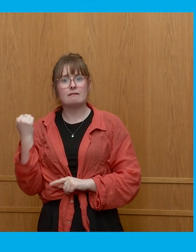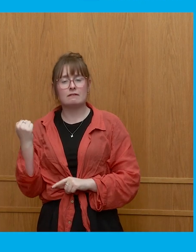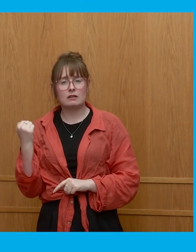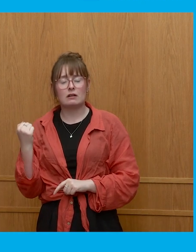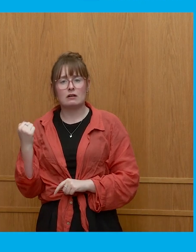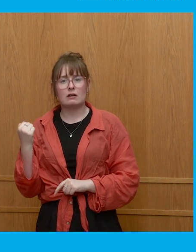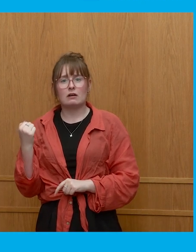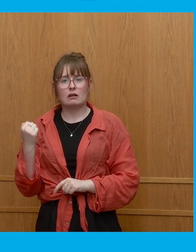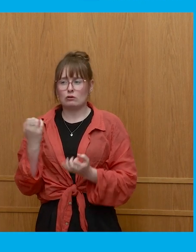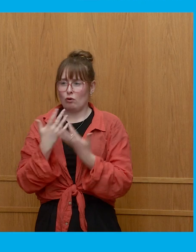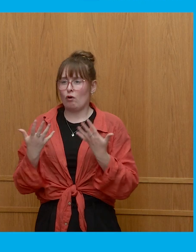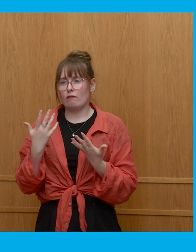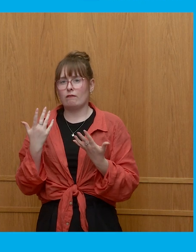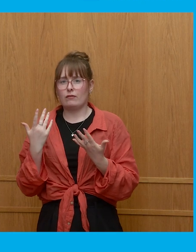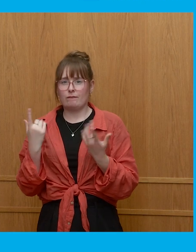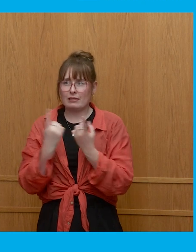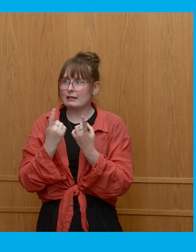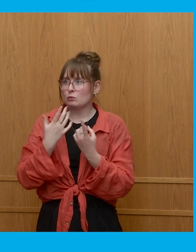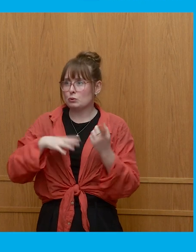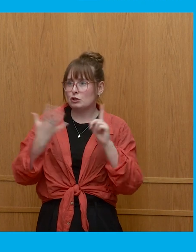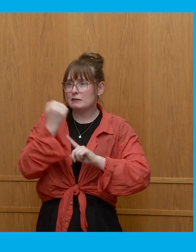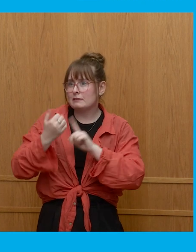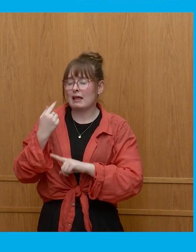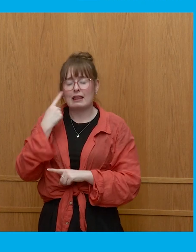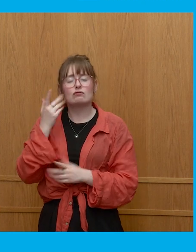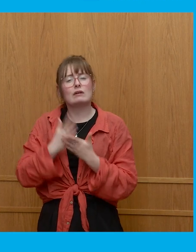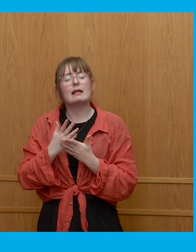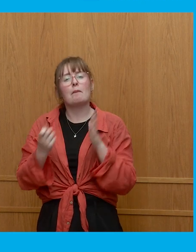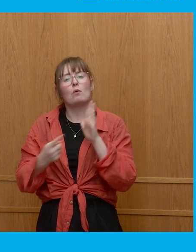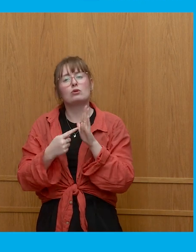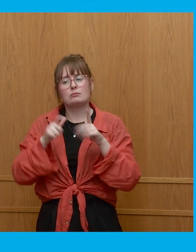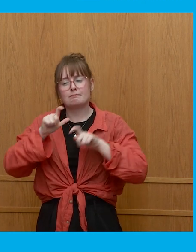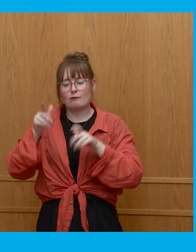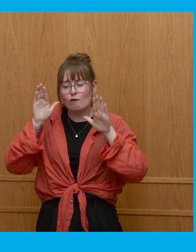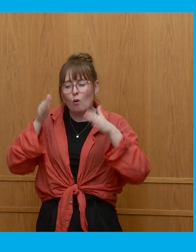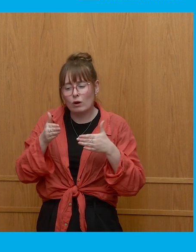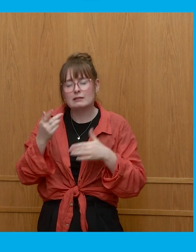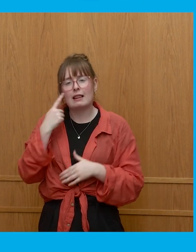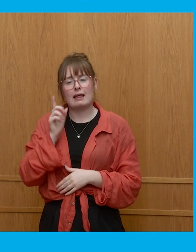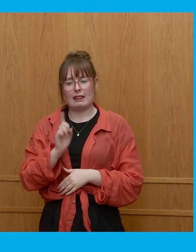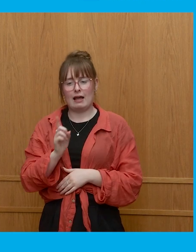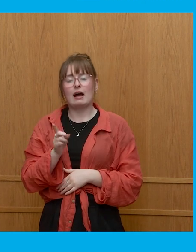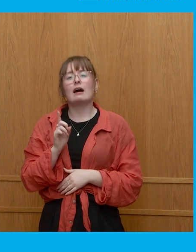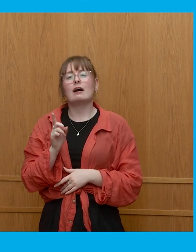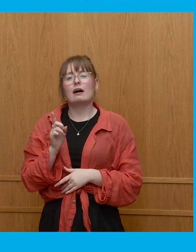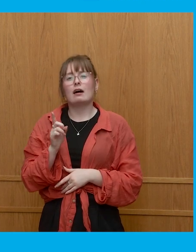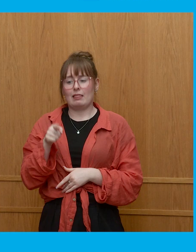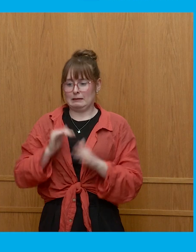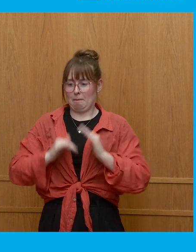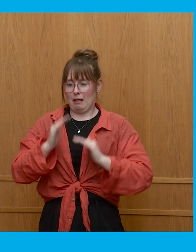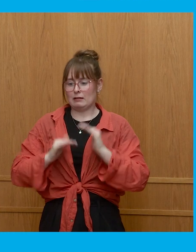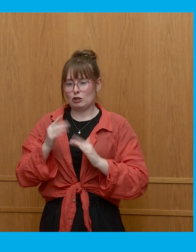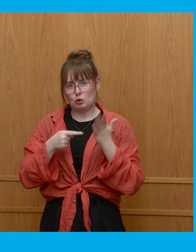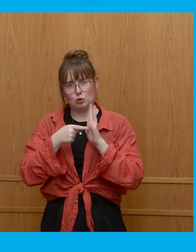aside from inquiries, to stay focused on that. And I think this building is one of these that really proves why you